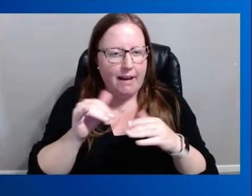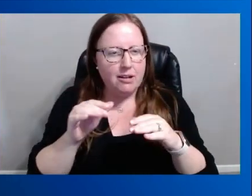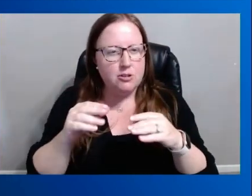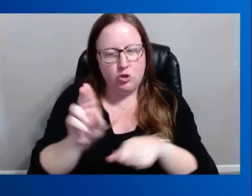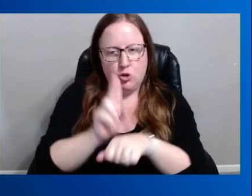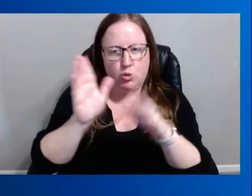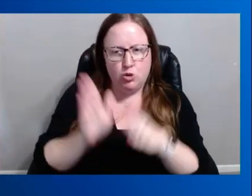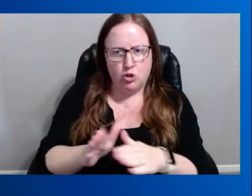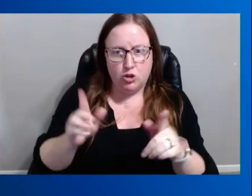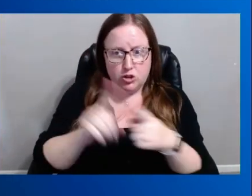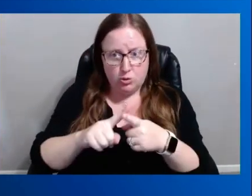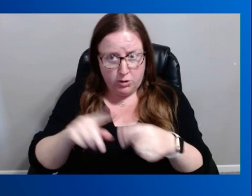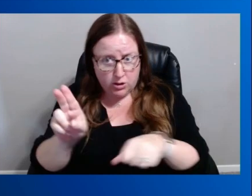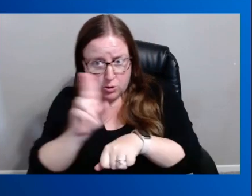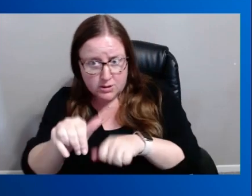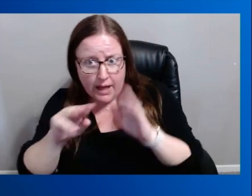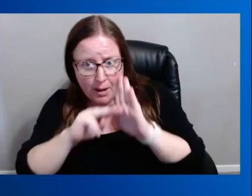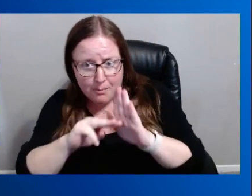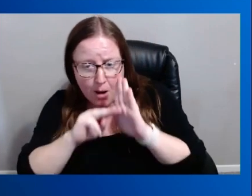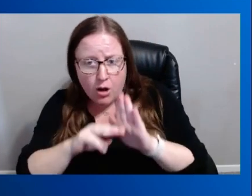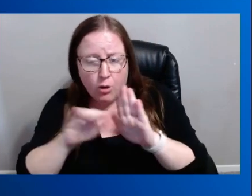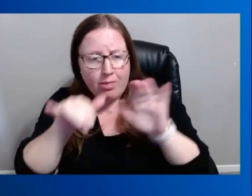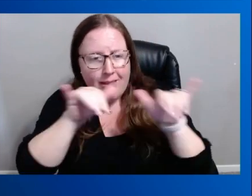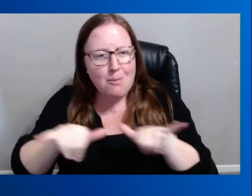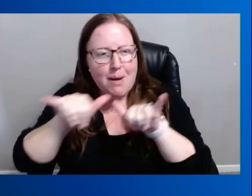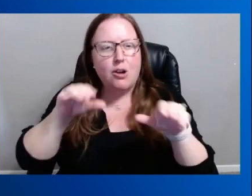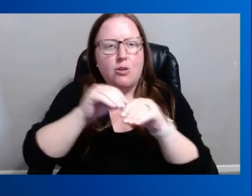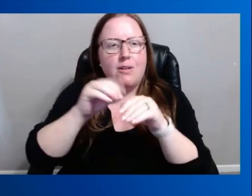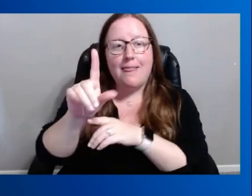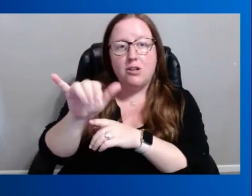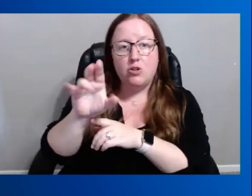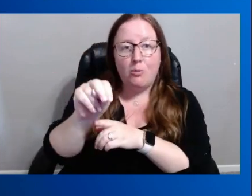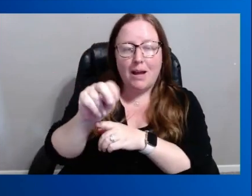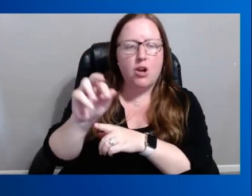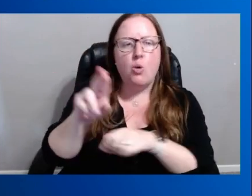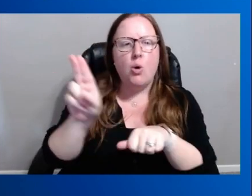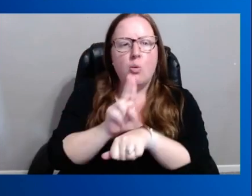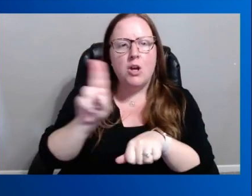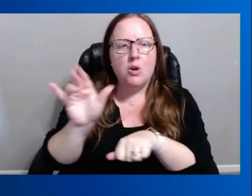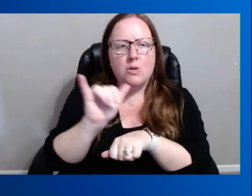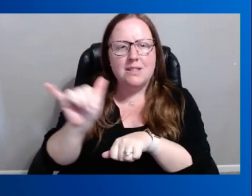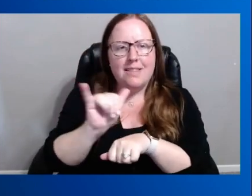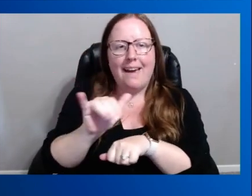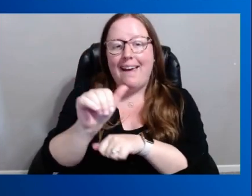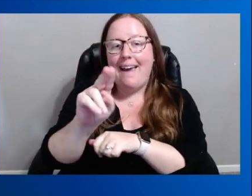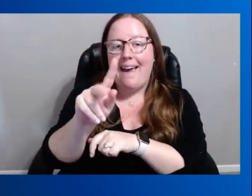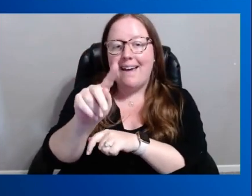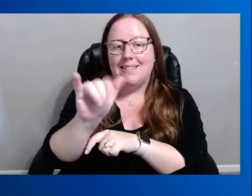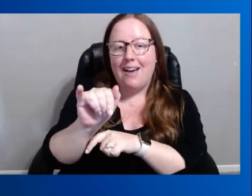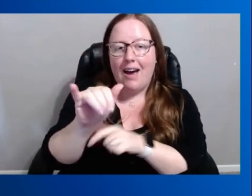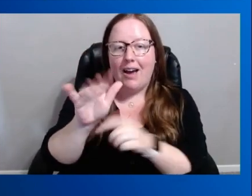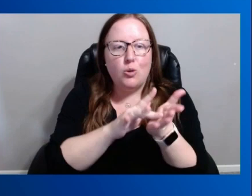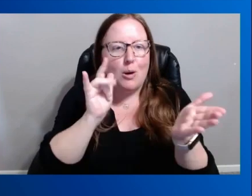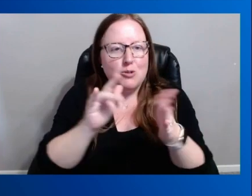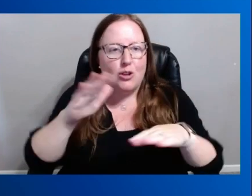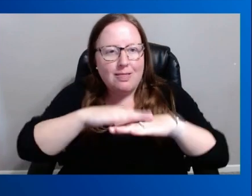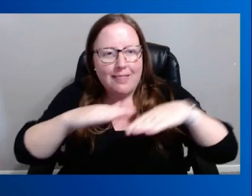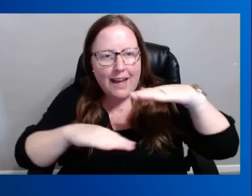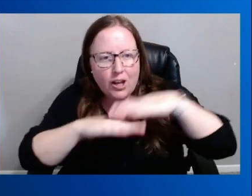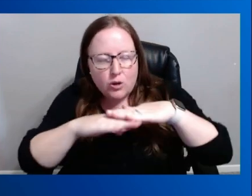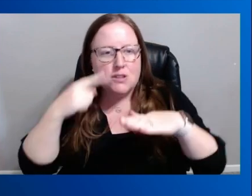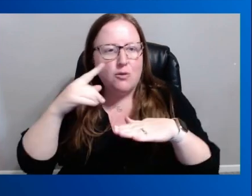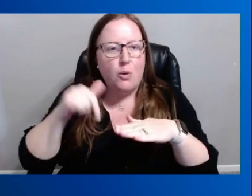model, conform to that pattern within that domain, or do we use things like anti-corruption layers to map events into language, into a domain that